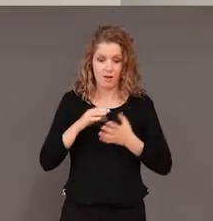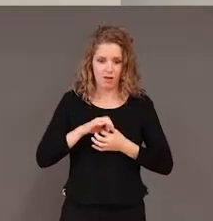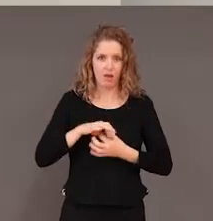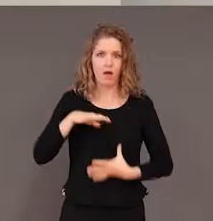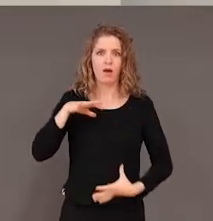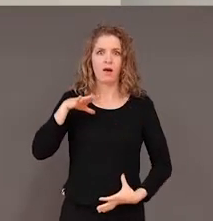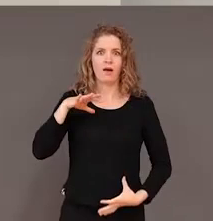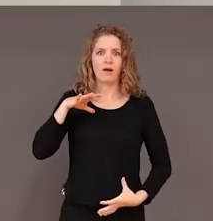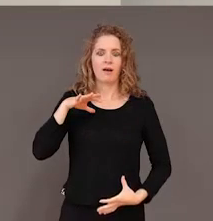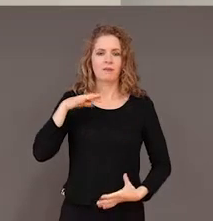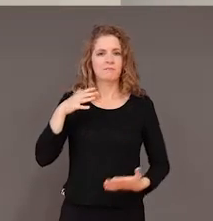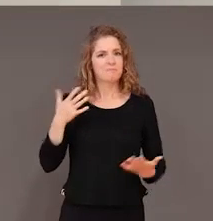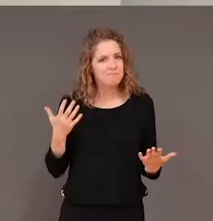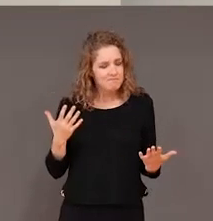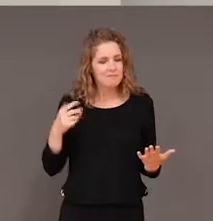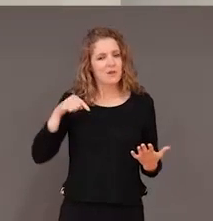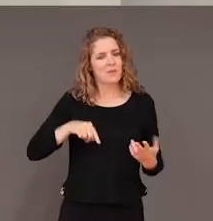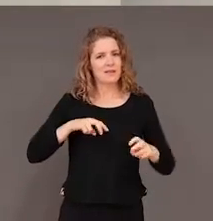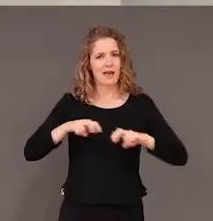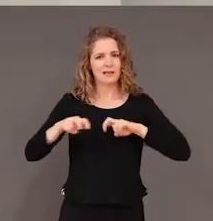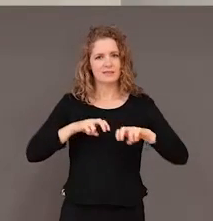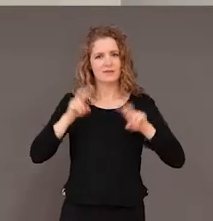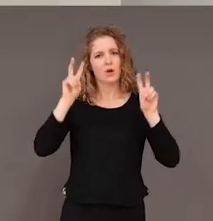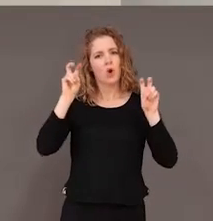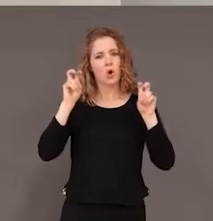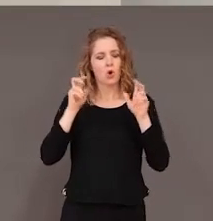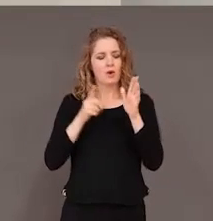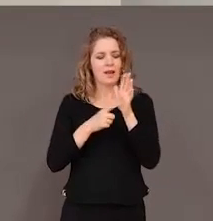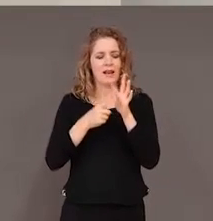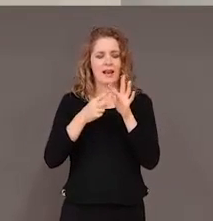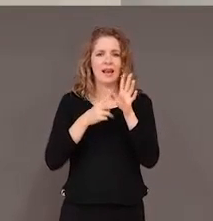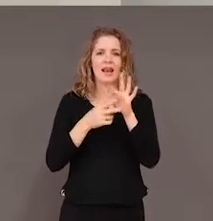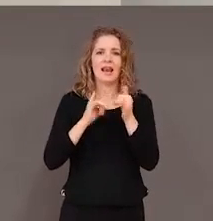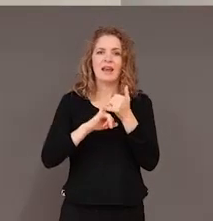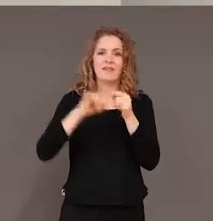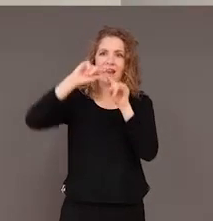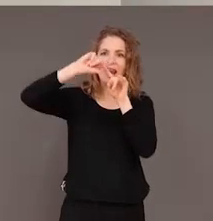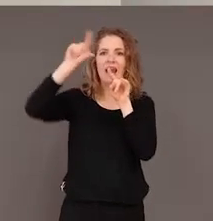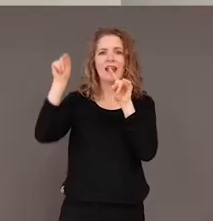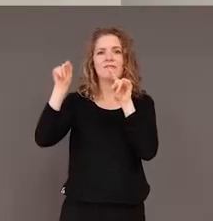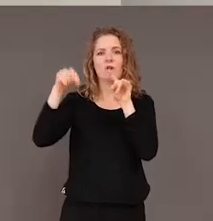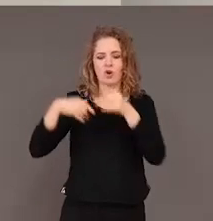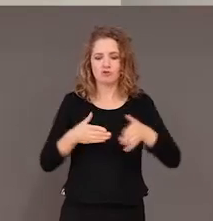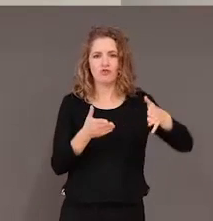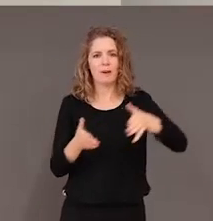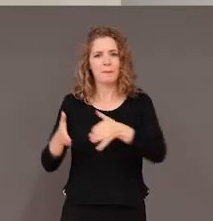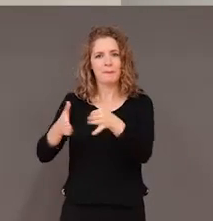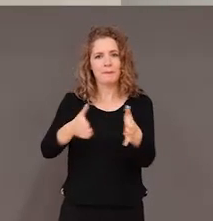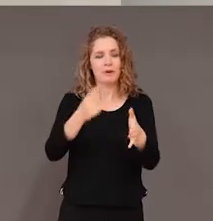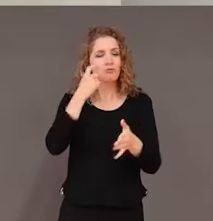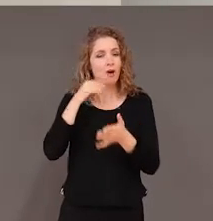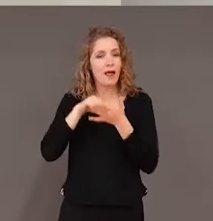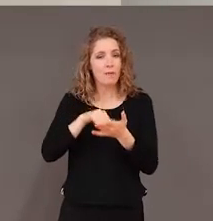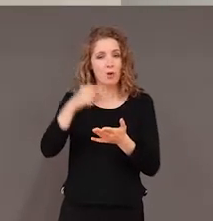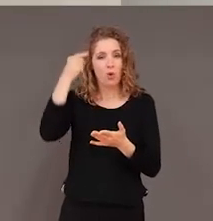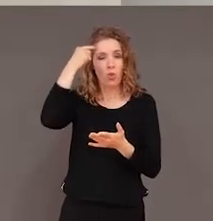moment. So the aim of this exercise, which is called Leaves on a Stream, is to help you unhook from your